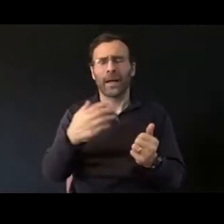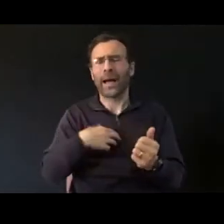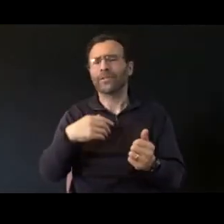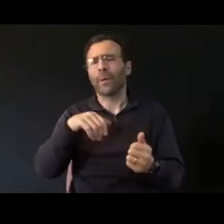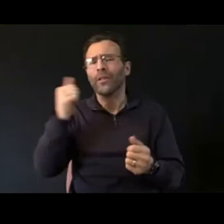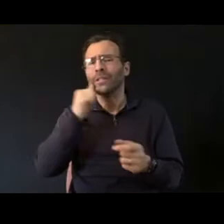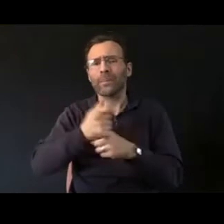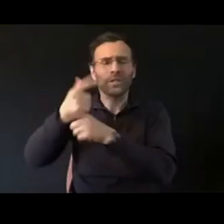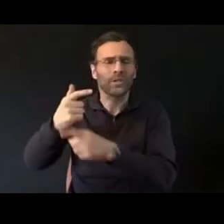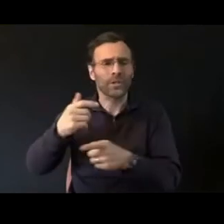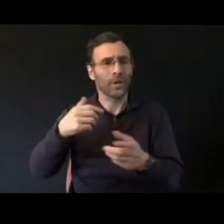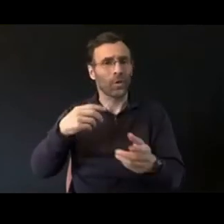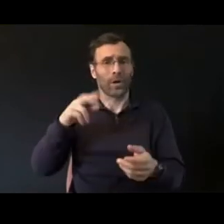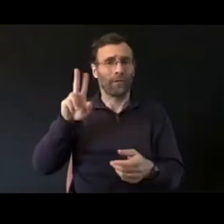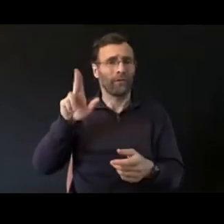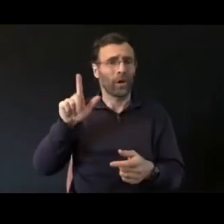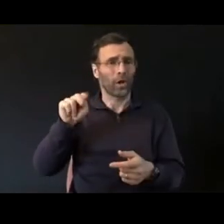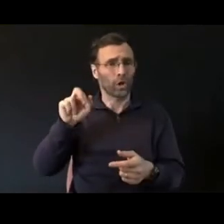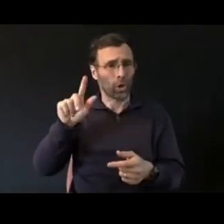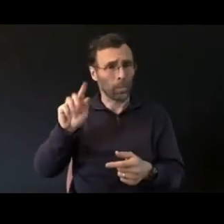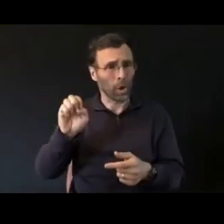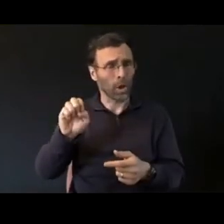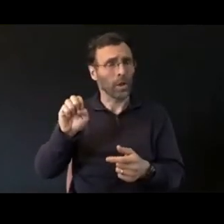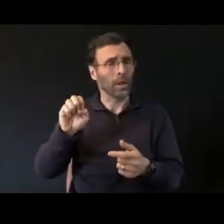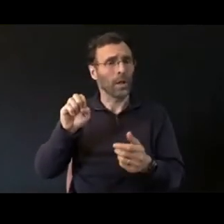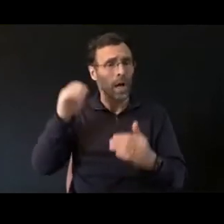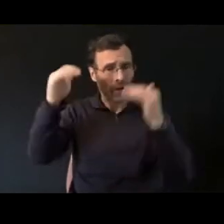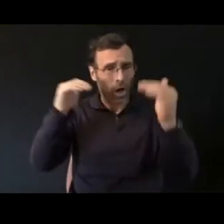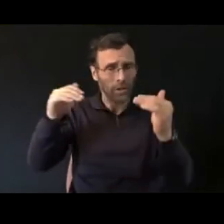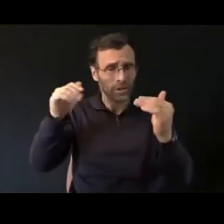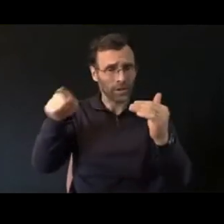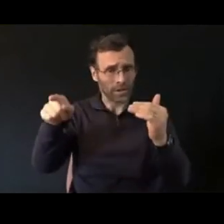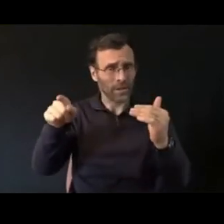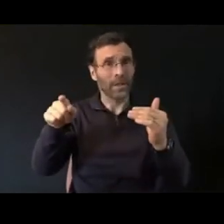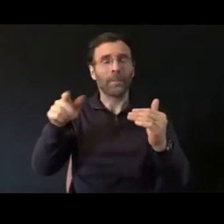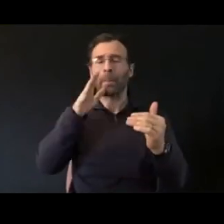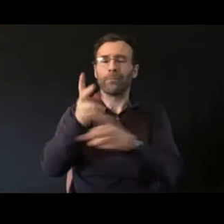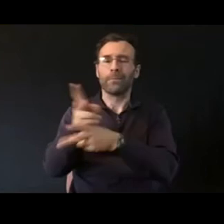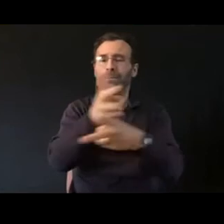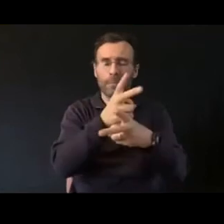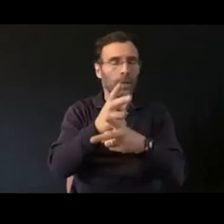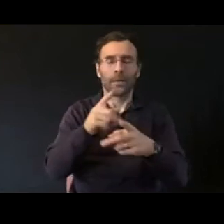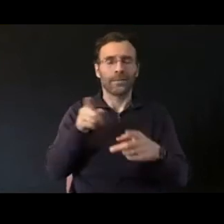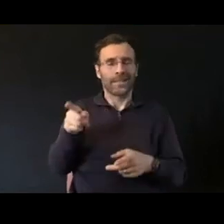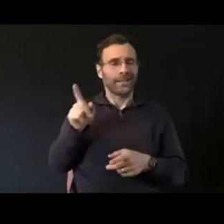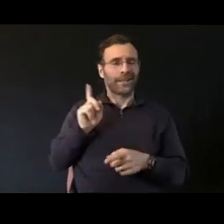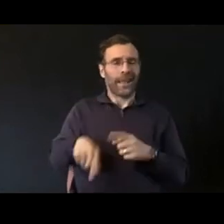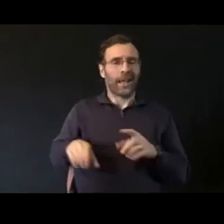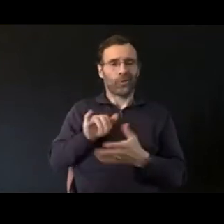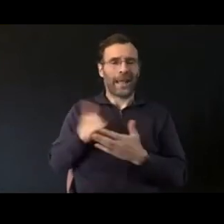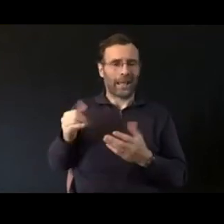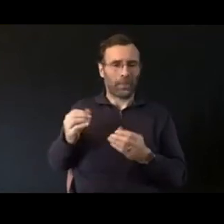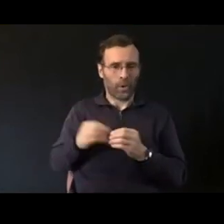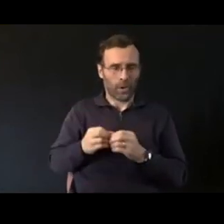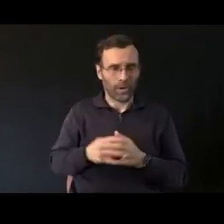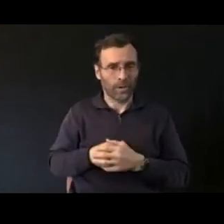or vulnerable adults, and she can't do that anymore. I remember a while back, 2 of her